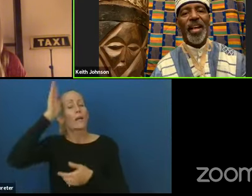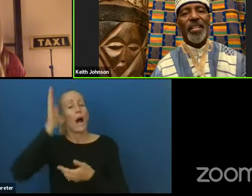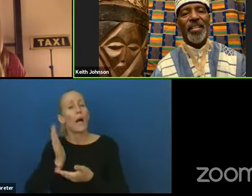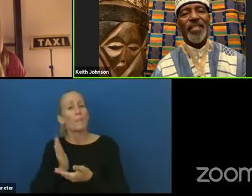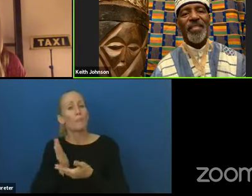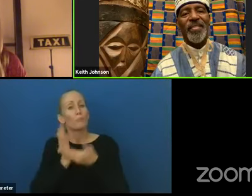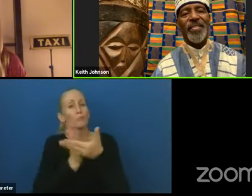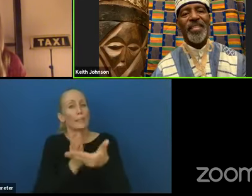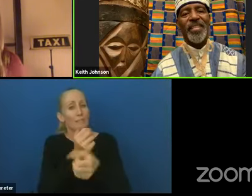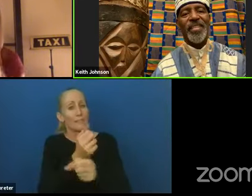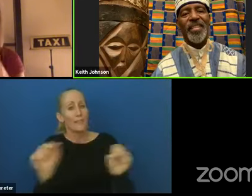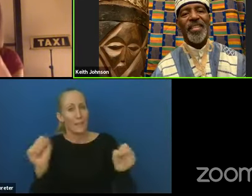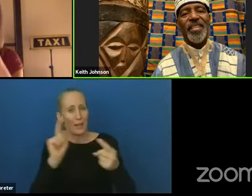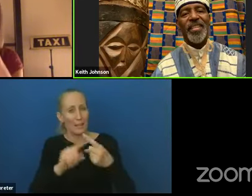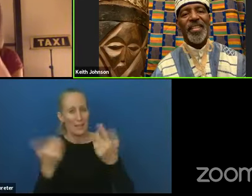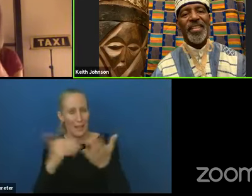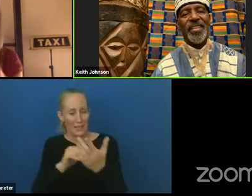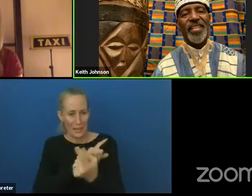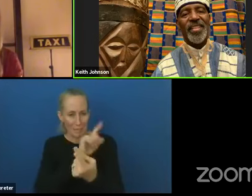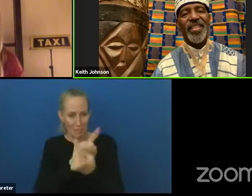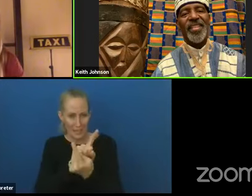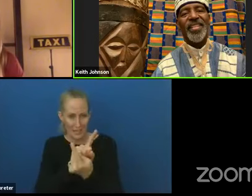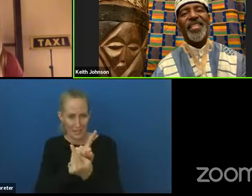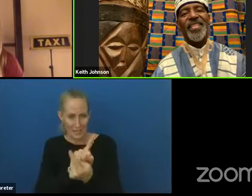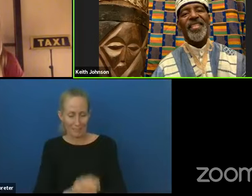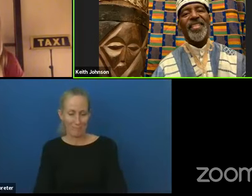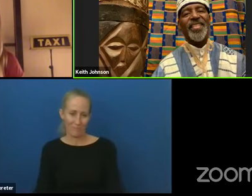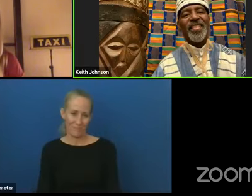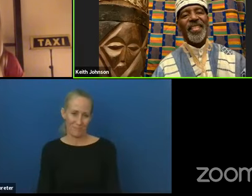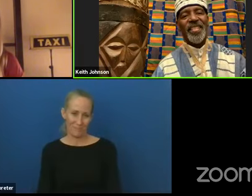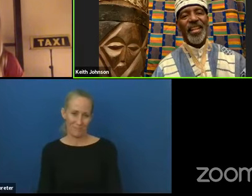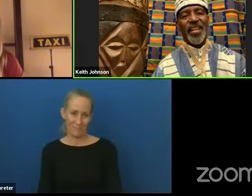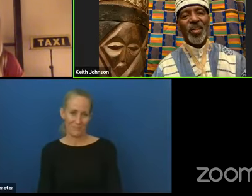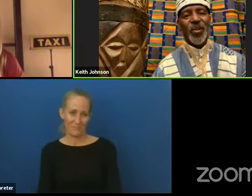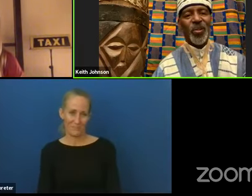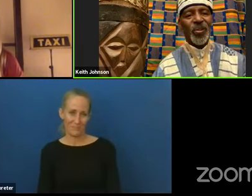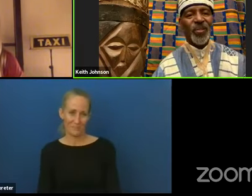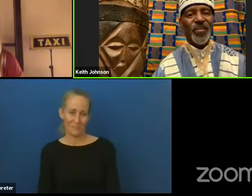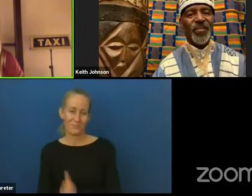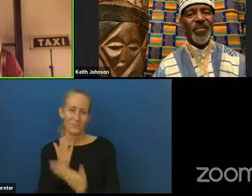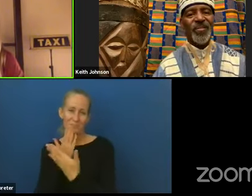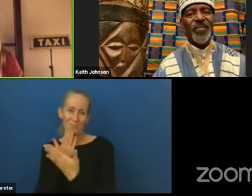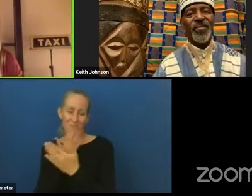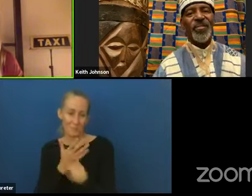meet again. Thank you. Thank you.